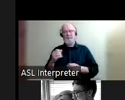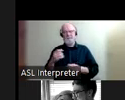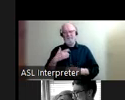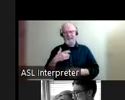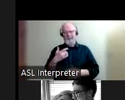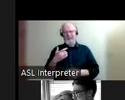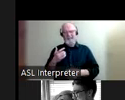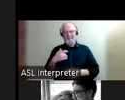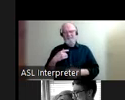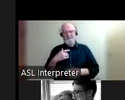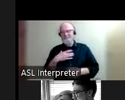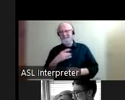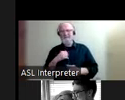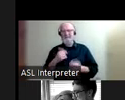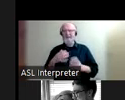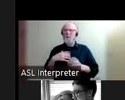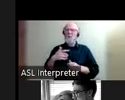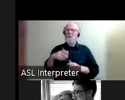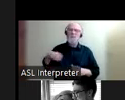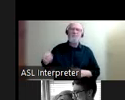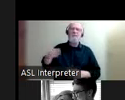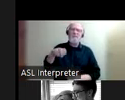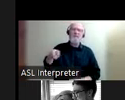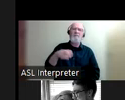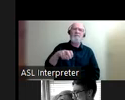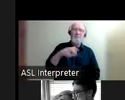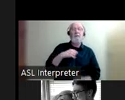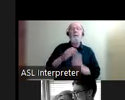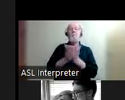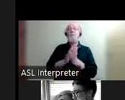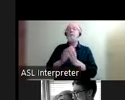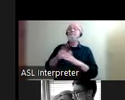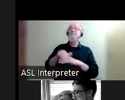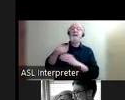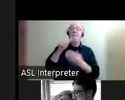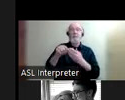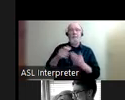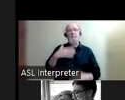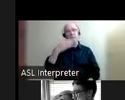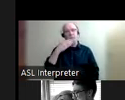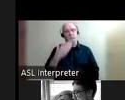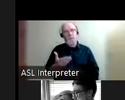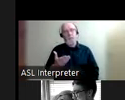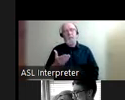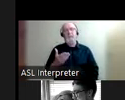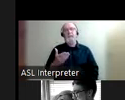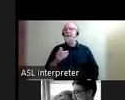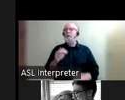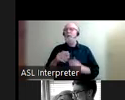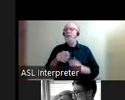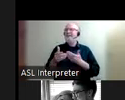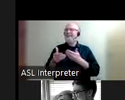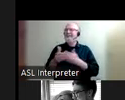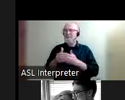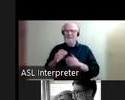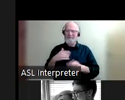of a traveling nomad in a way, but Books by Mail is a great resource. Even if you're just underneath that mark, but you find